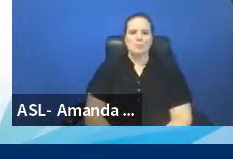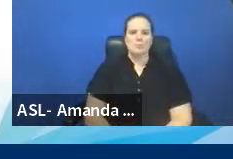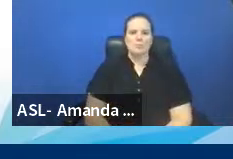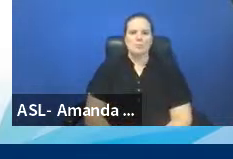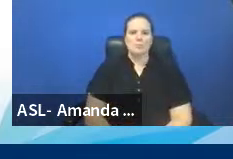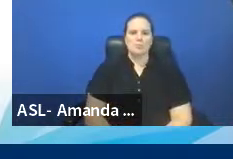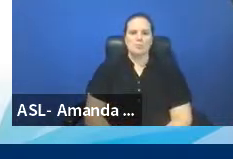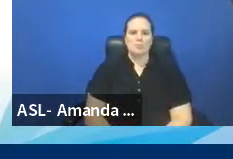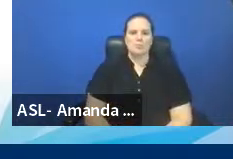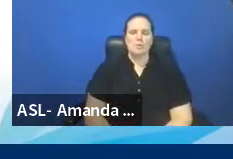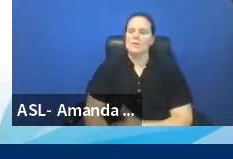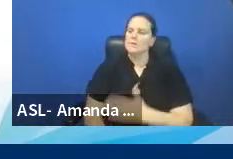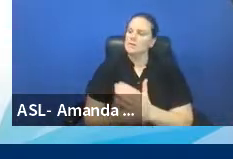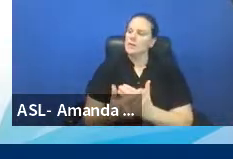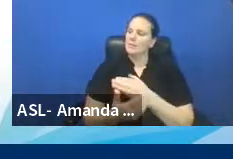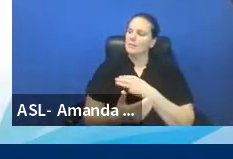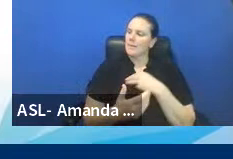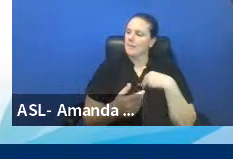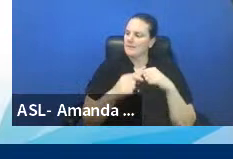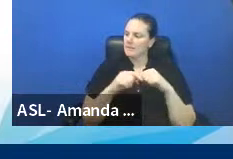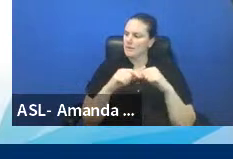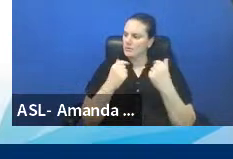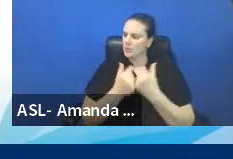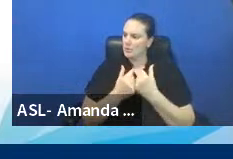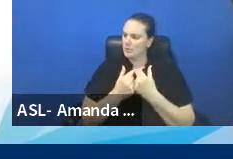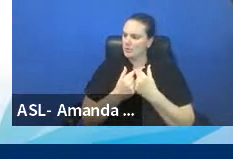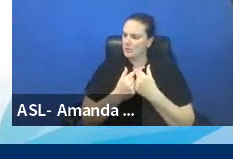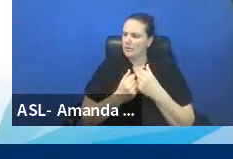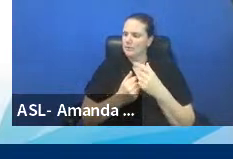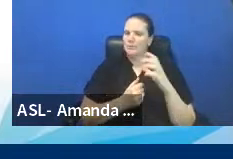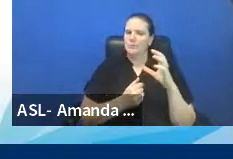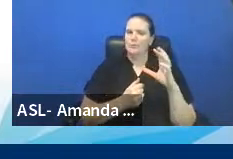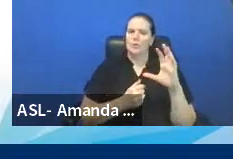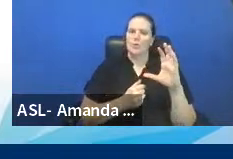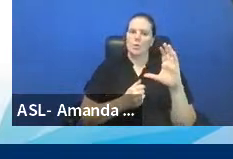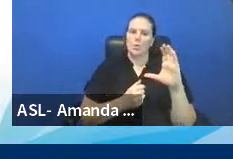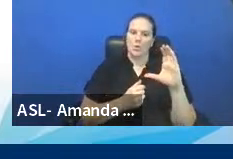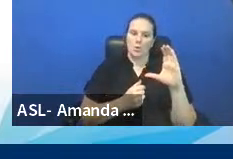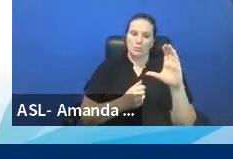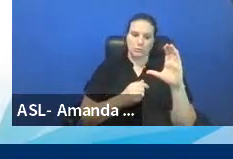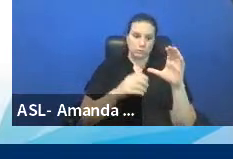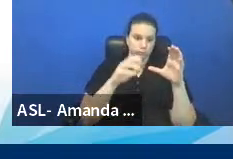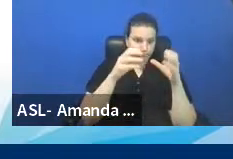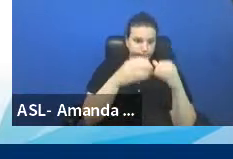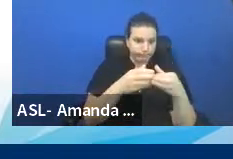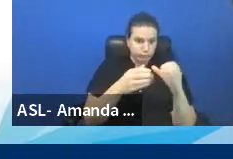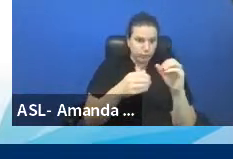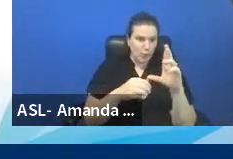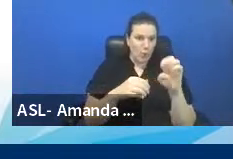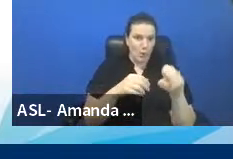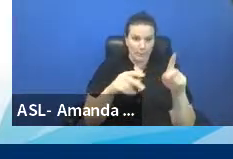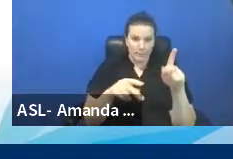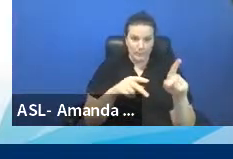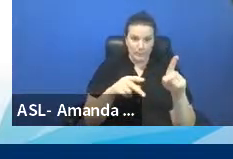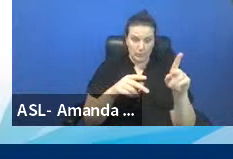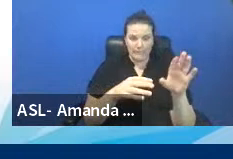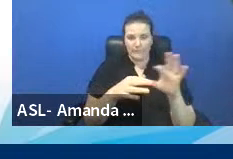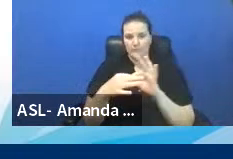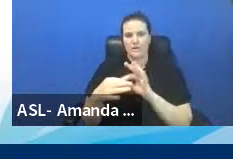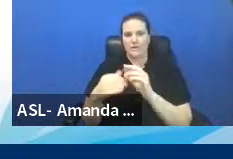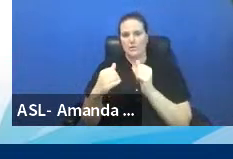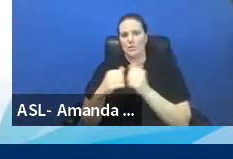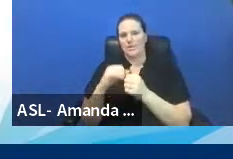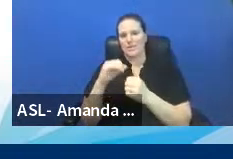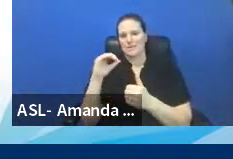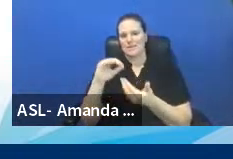be folks, like we have the co-conveners of this group are actually affiliated with the City